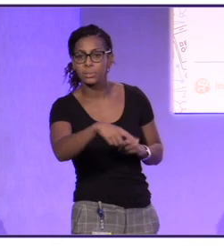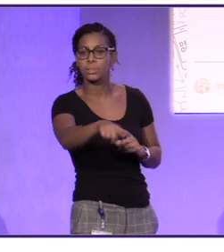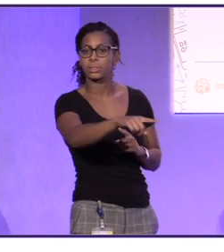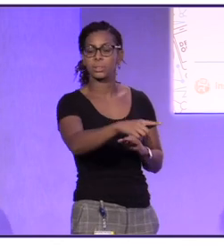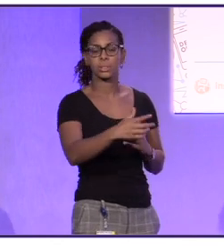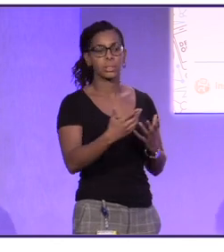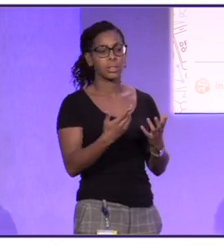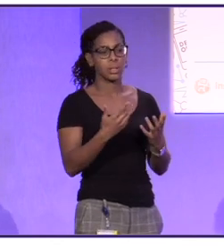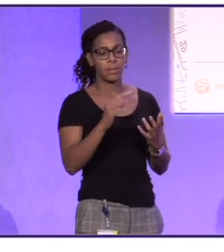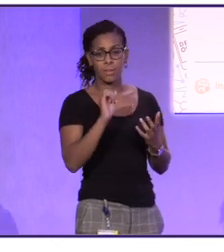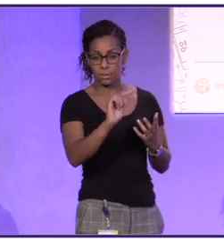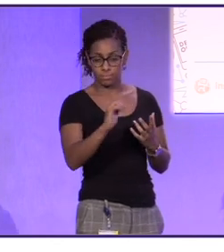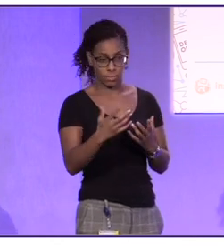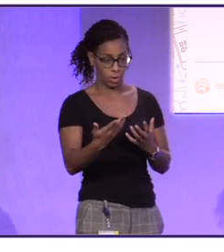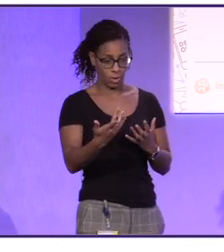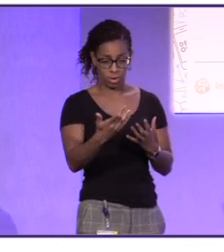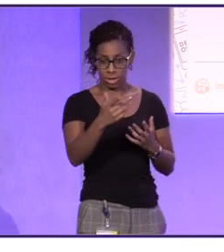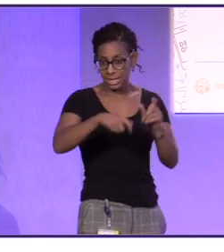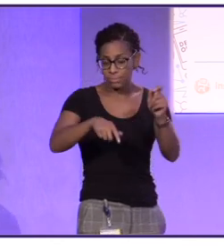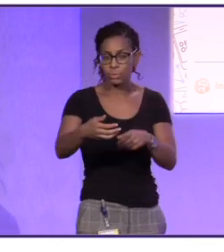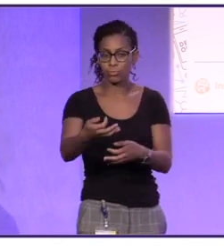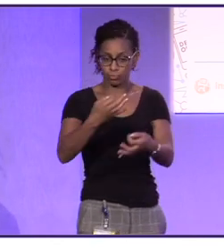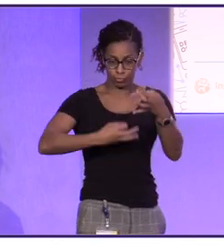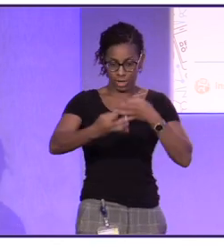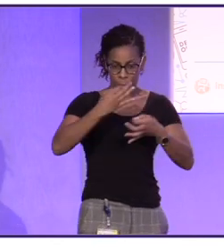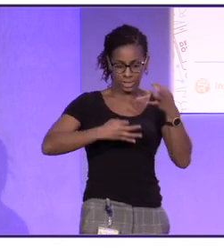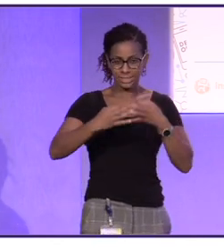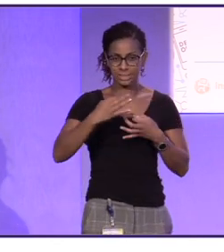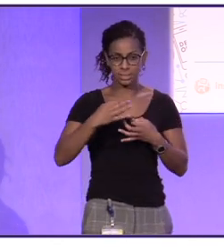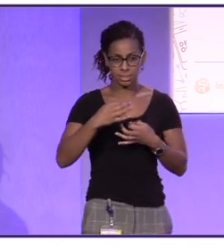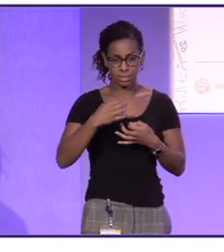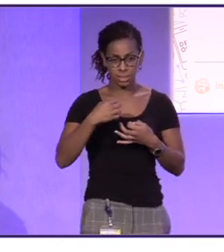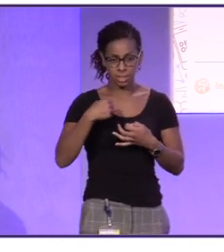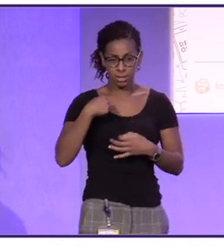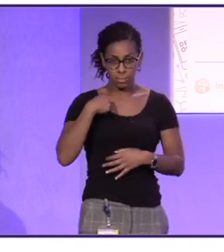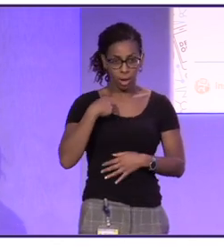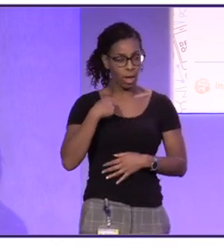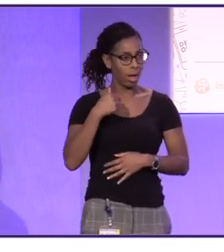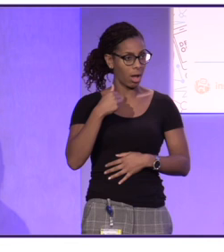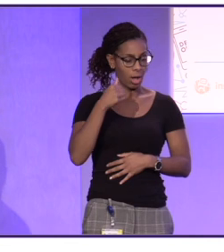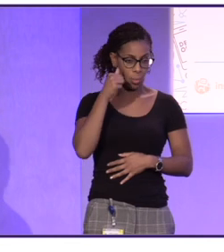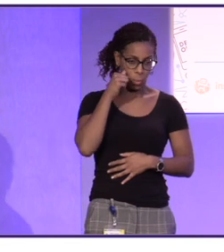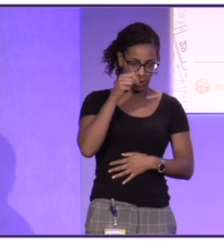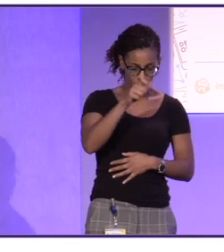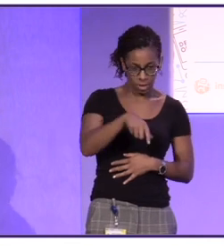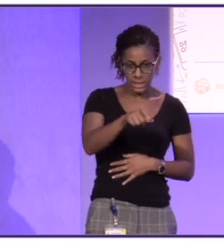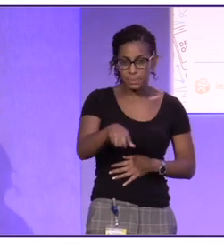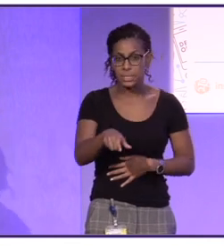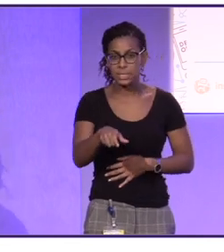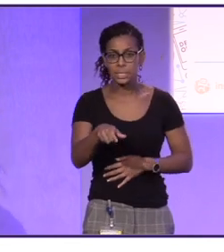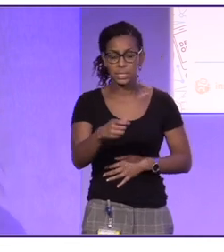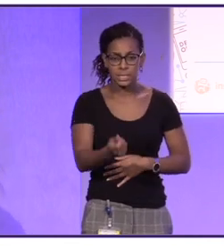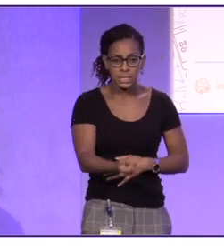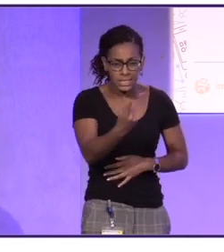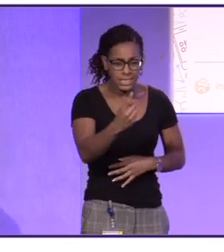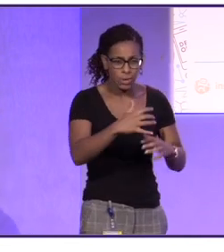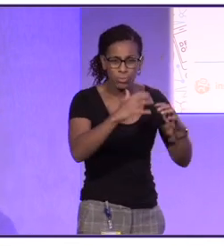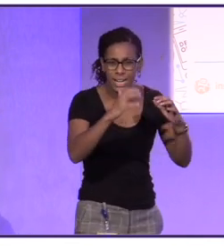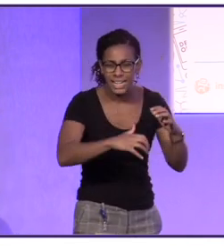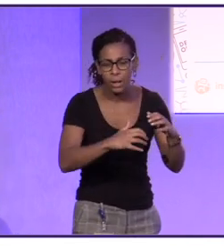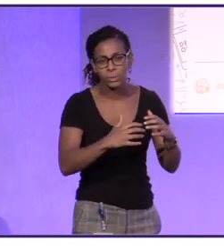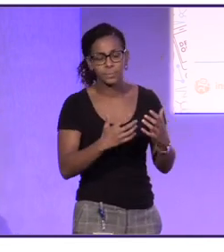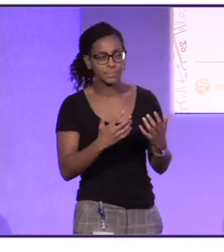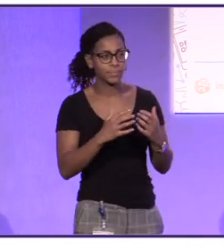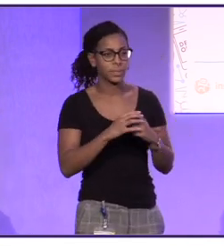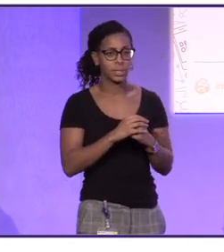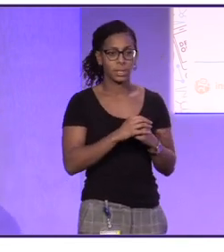influx of requests for customers that we know the rate of. If we are surprised, things break down. It's designed